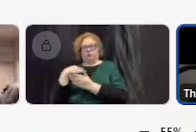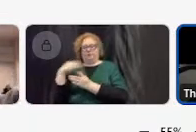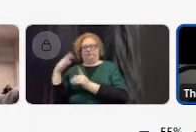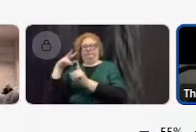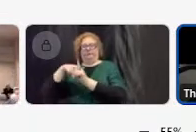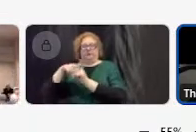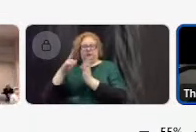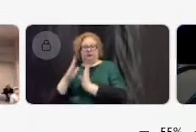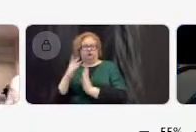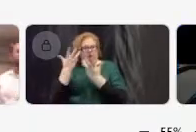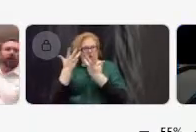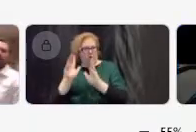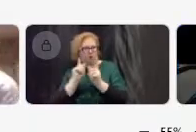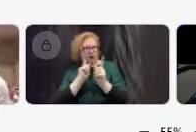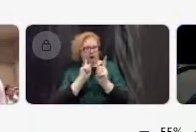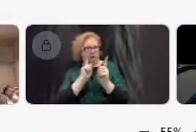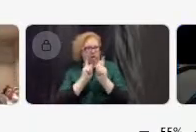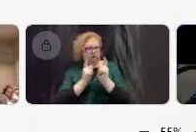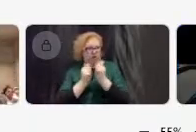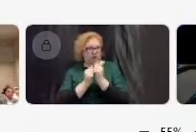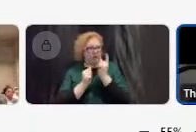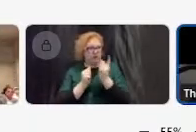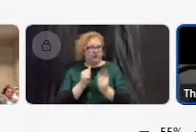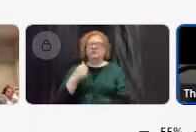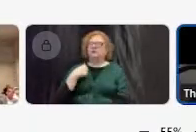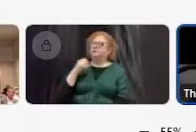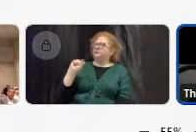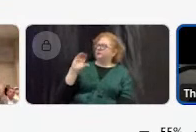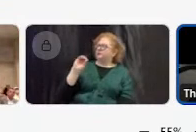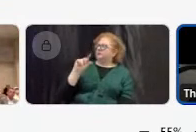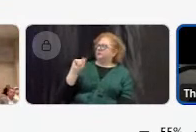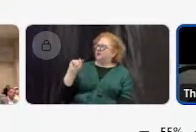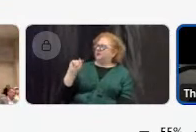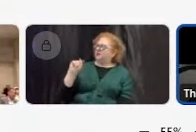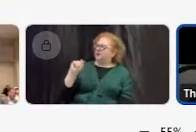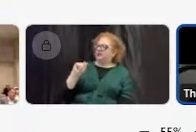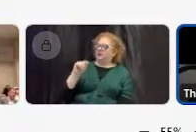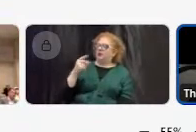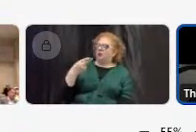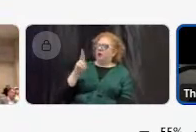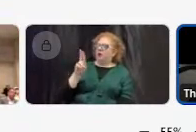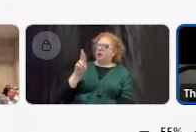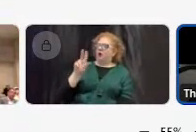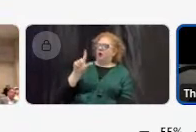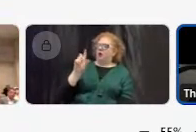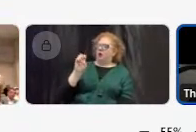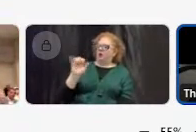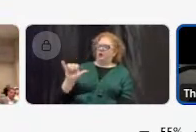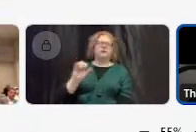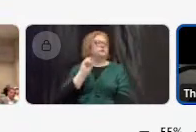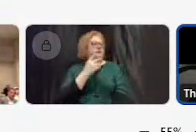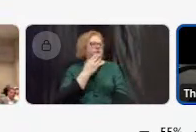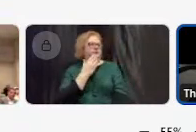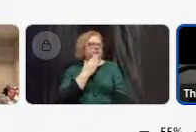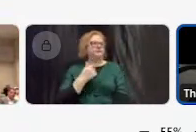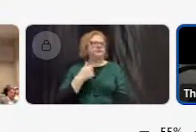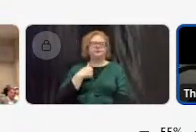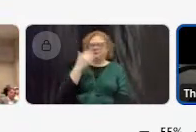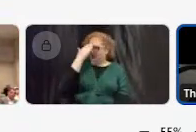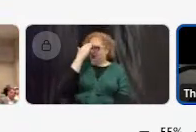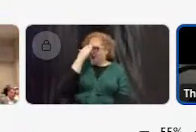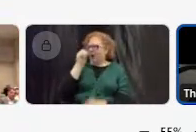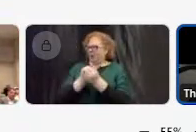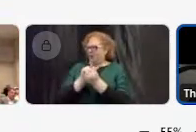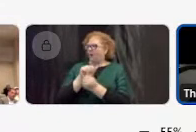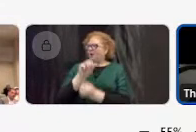My name is Scott Hurley, and I know. What's your name? Scott Hurley. Okay. Yeah, and I know Mr. Hernsberger. I've spoken with him